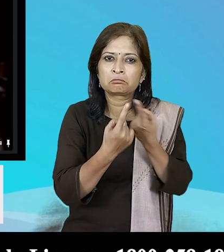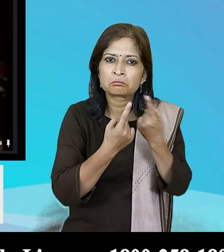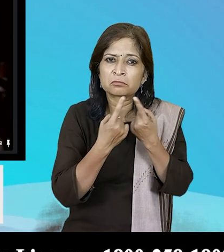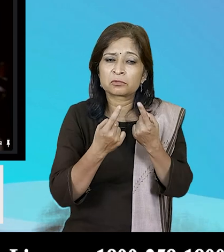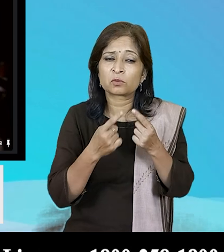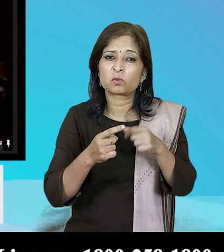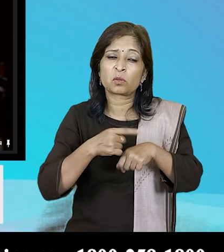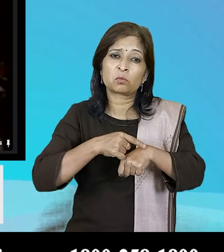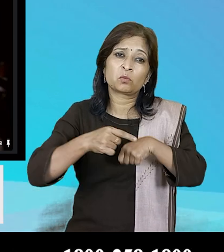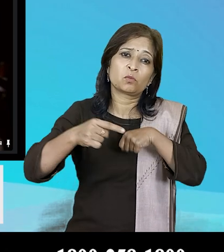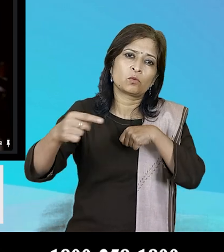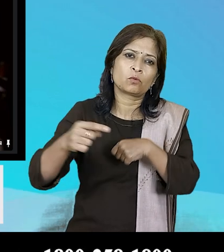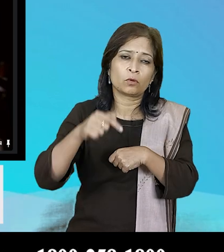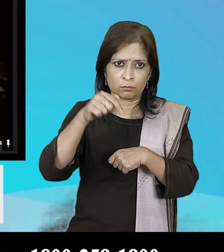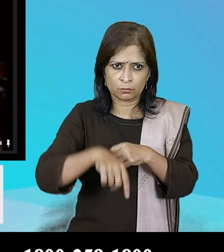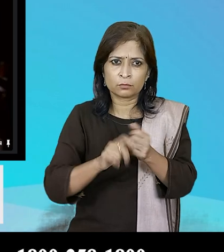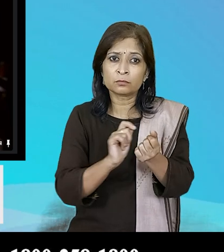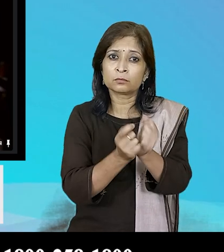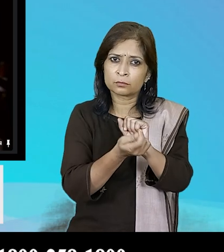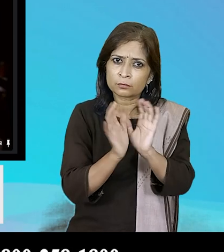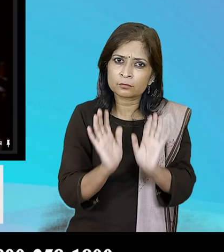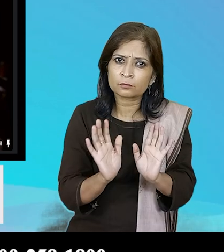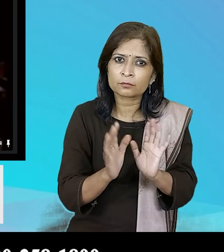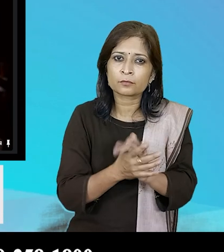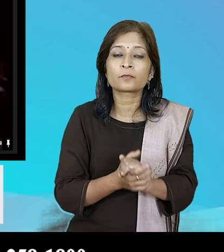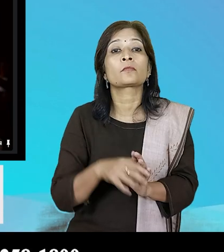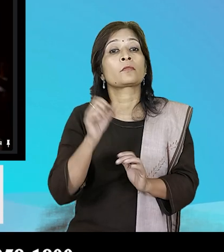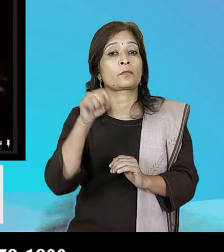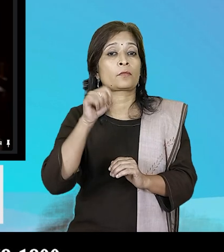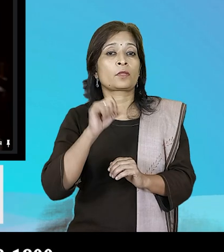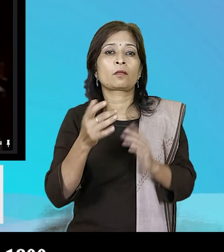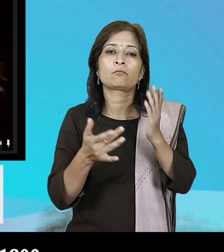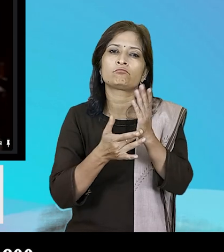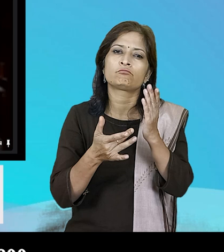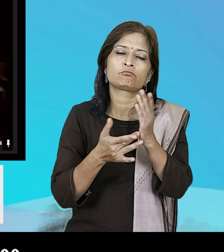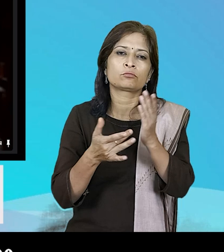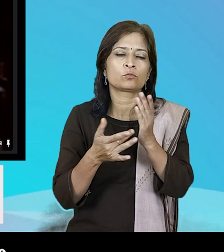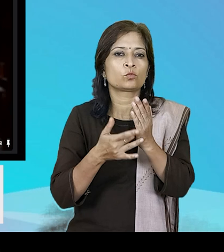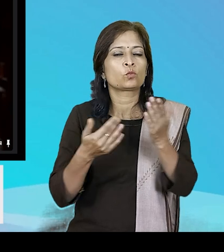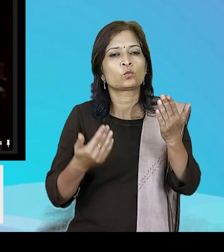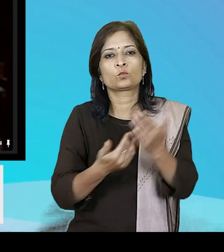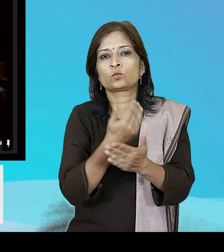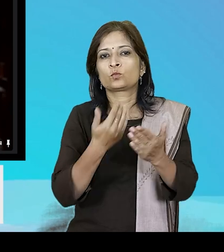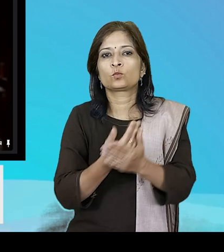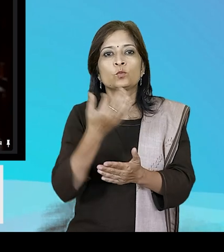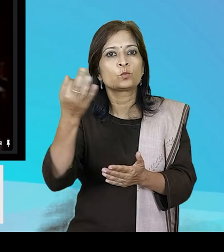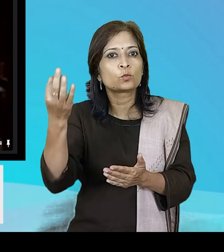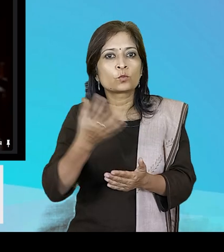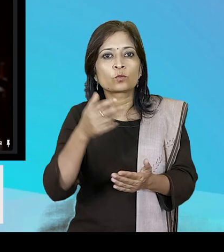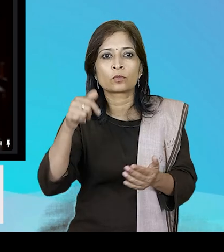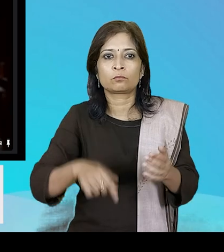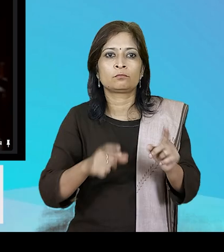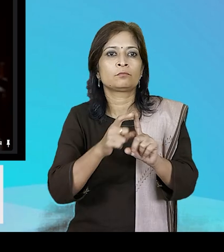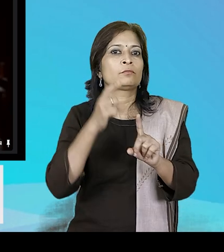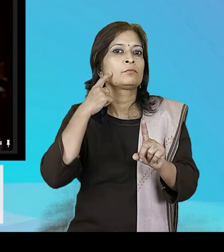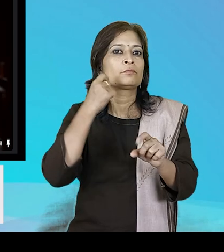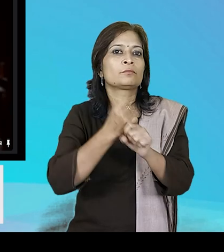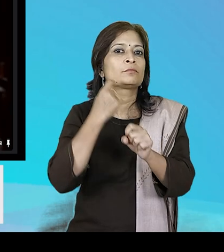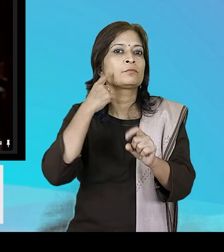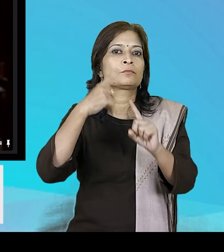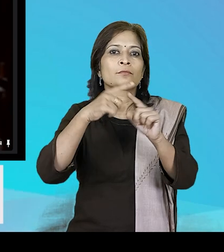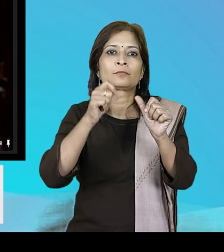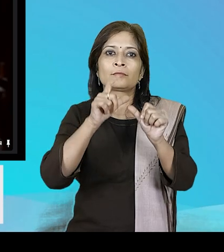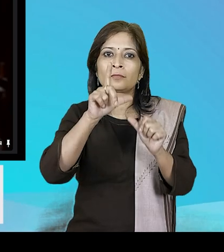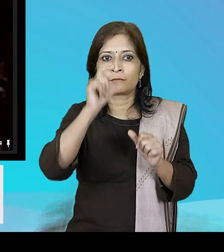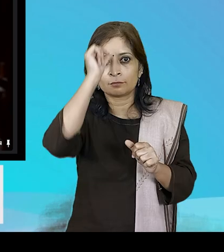there been any changes lately, ma'am? Yes, with technological advancement and with the Digital India